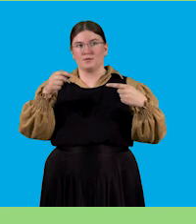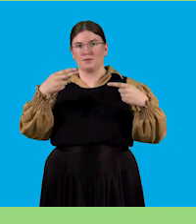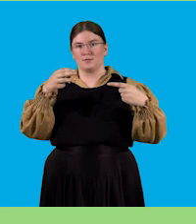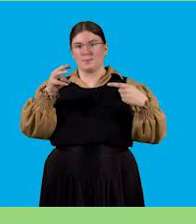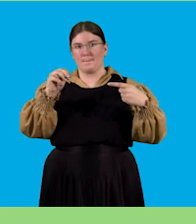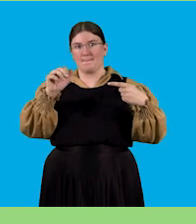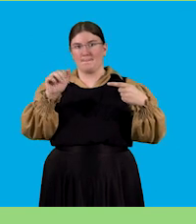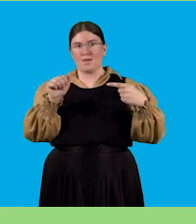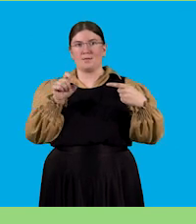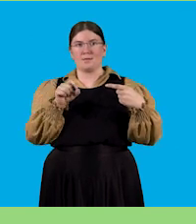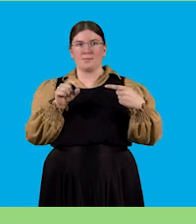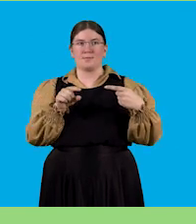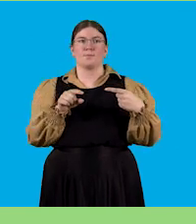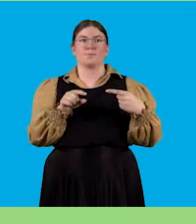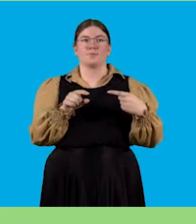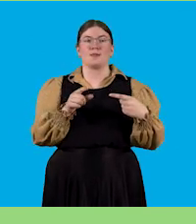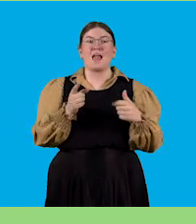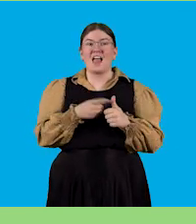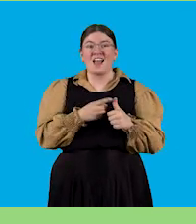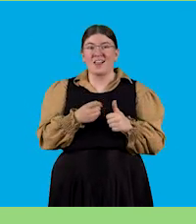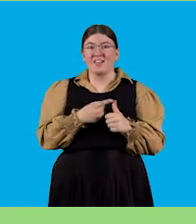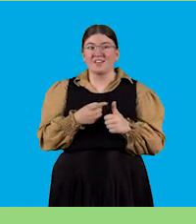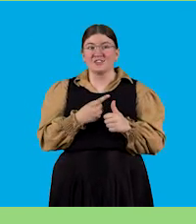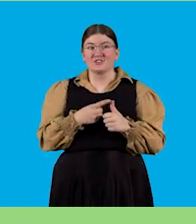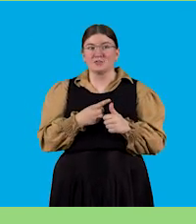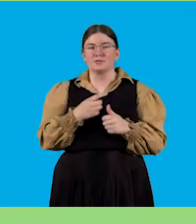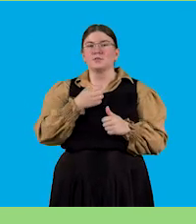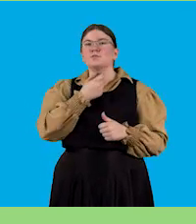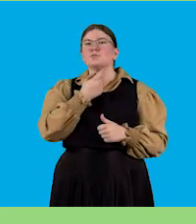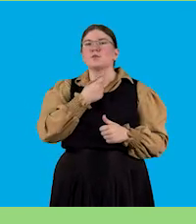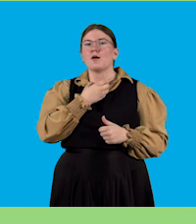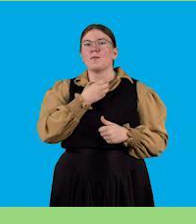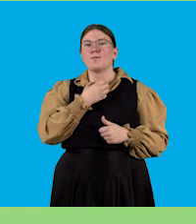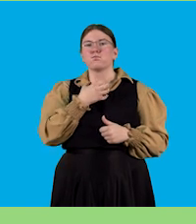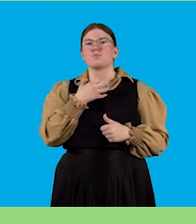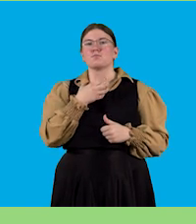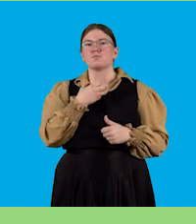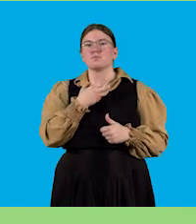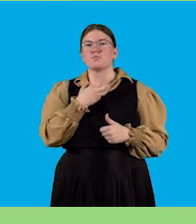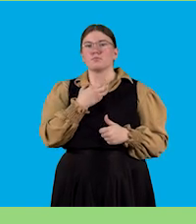Asthma is caused by allergies that narrow or inflame the airways.